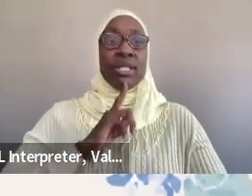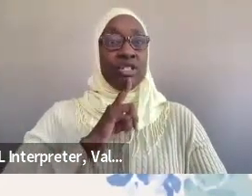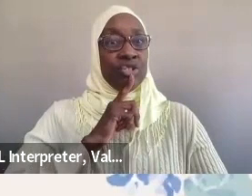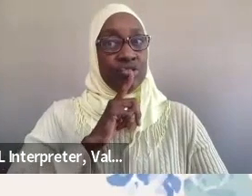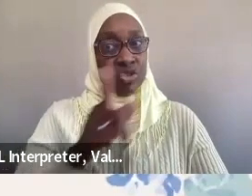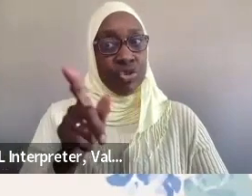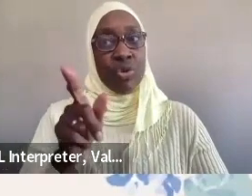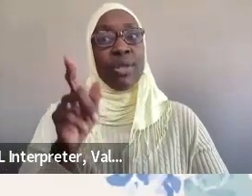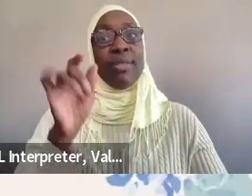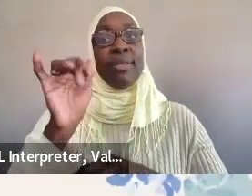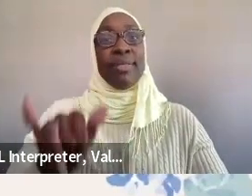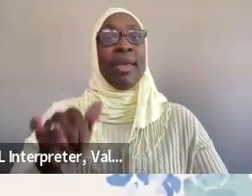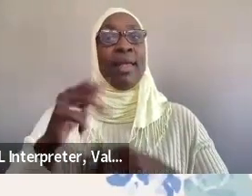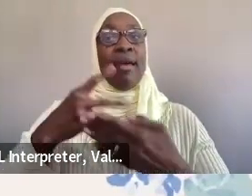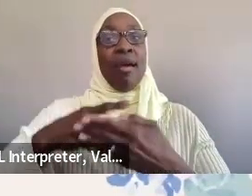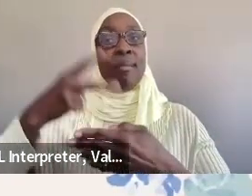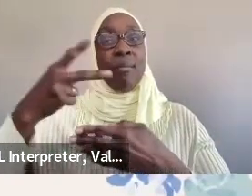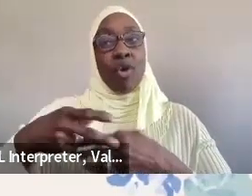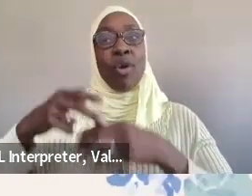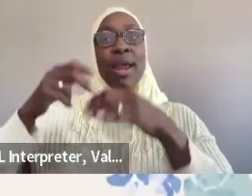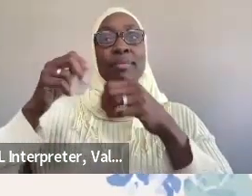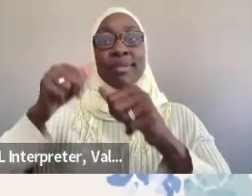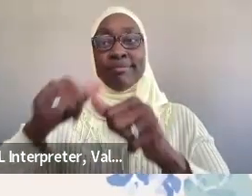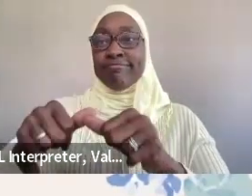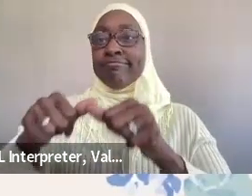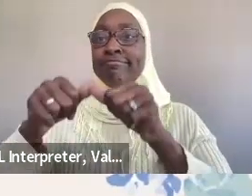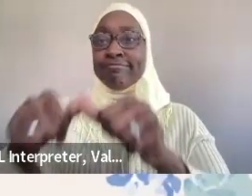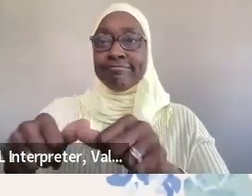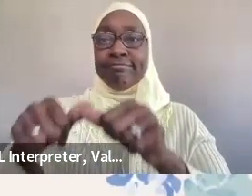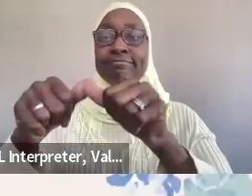as we mentioned, that as excited as we